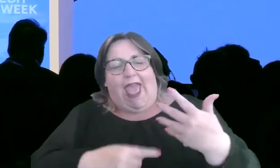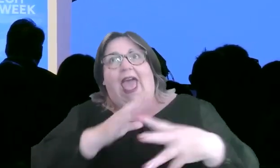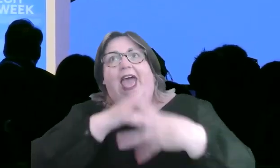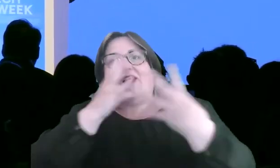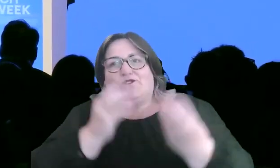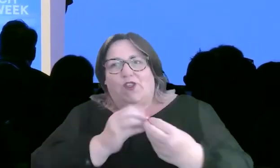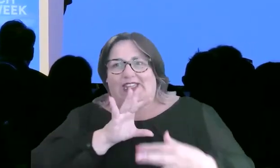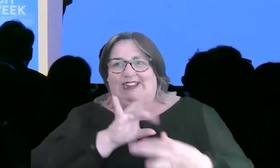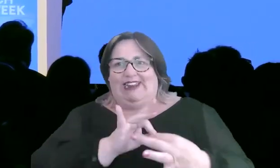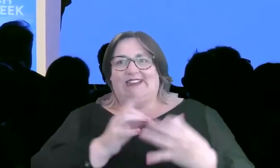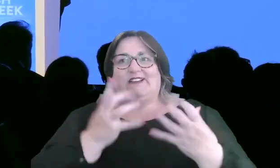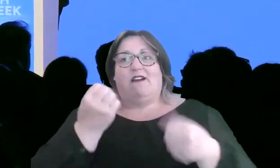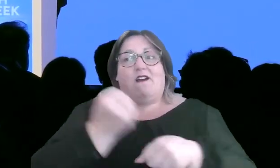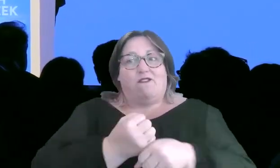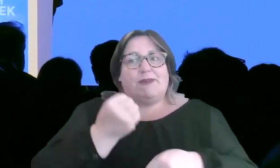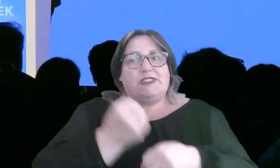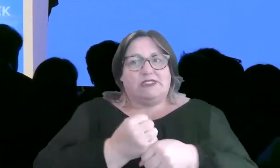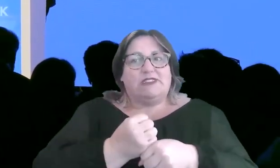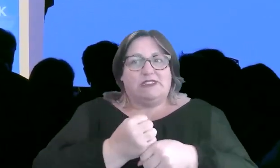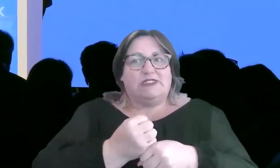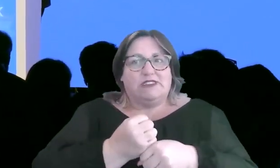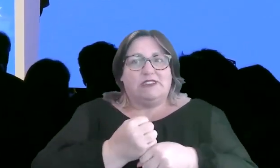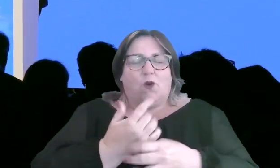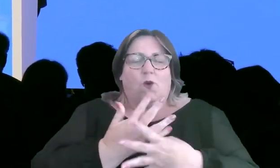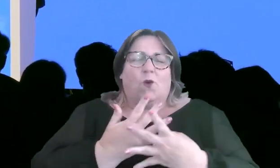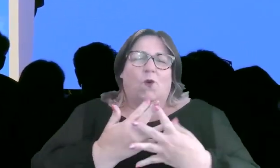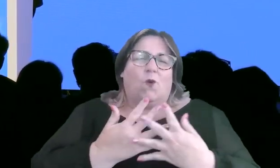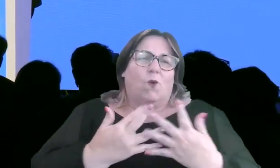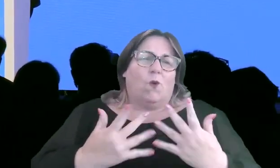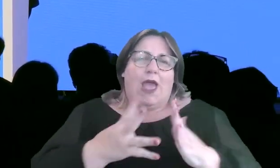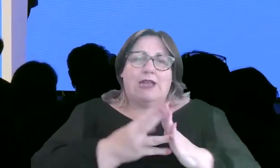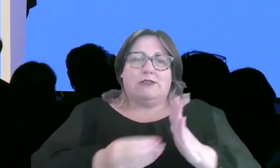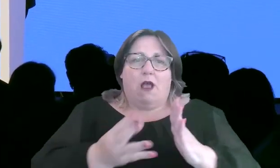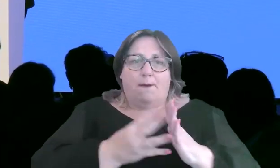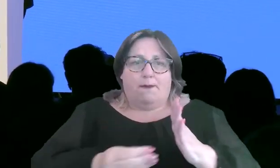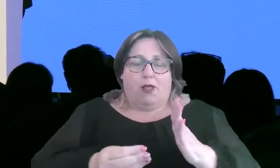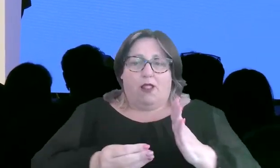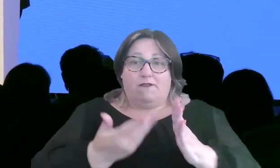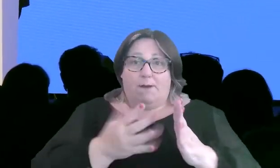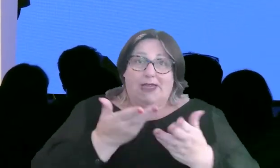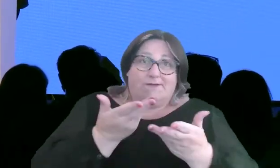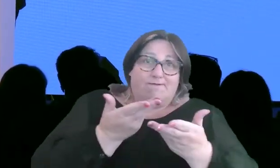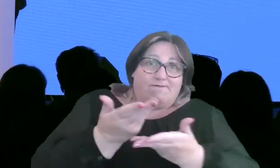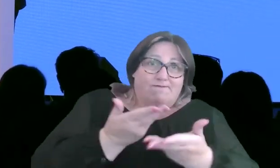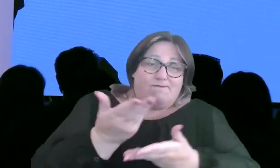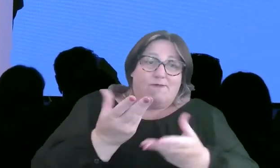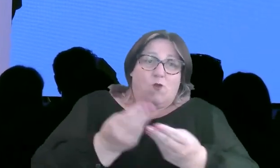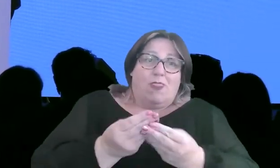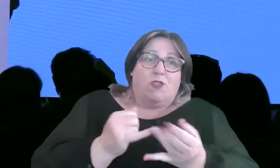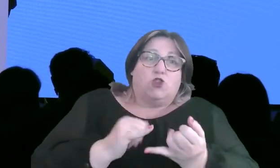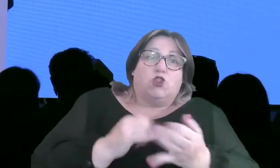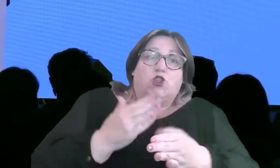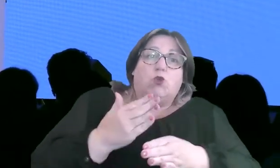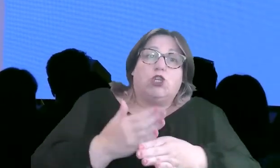do? And there are so many examples of that. I spoke to a social worker in Downing Street at one of